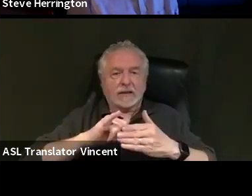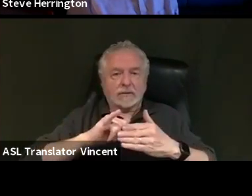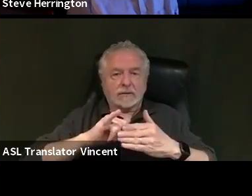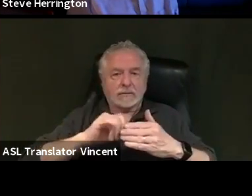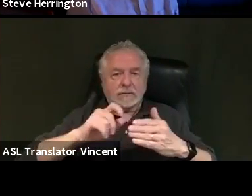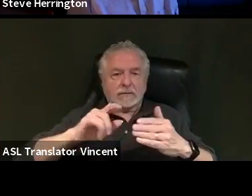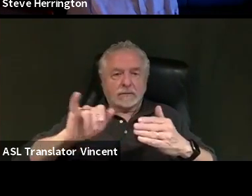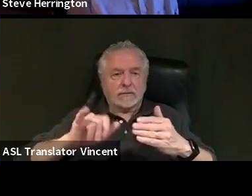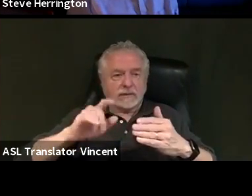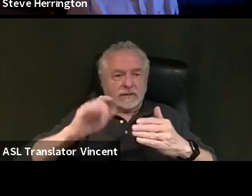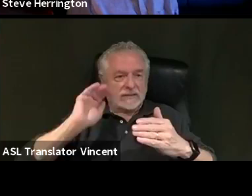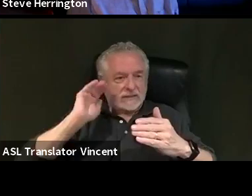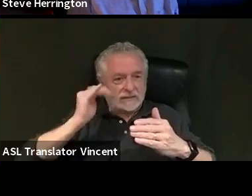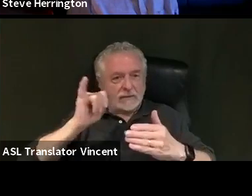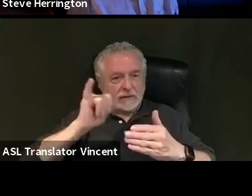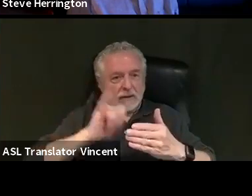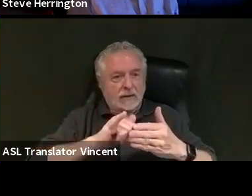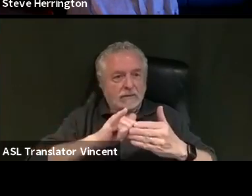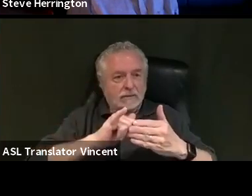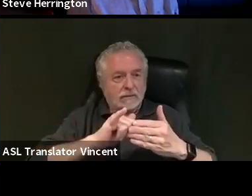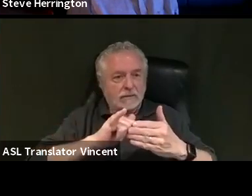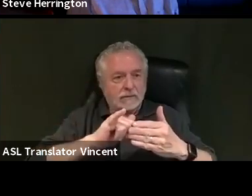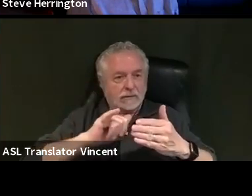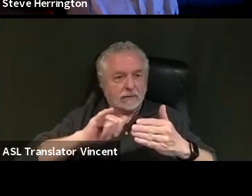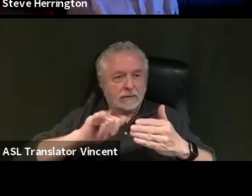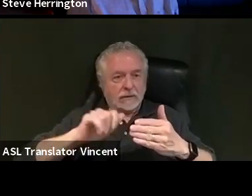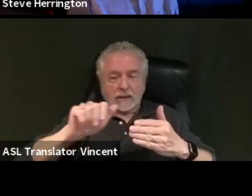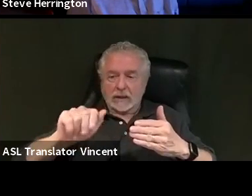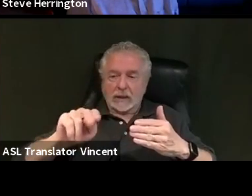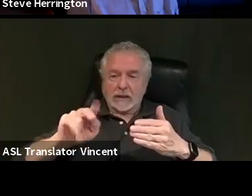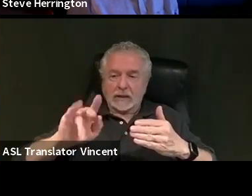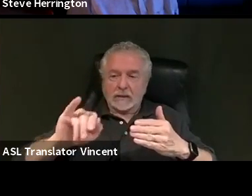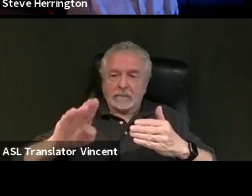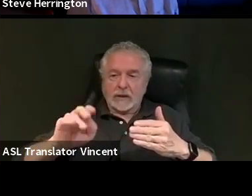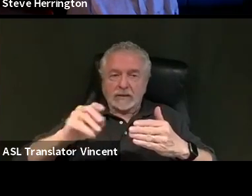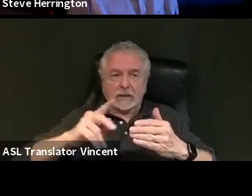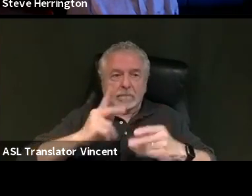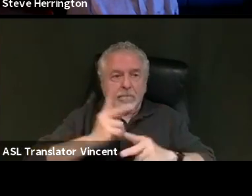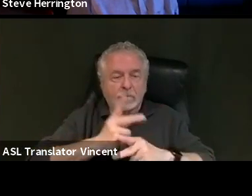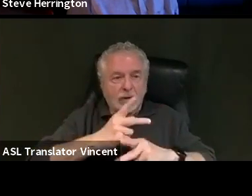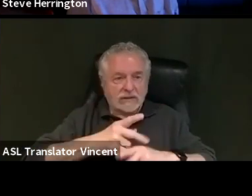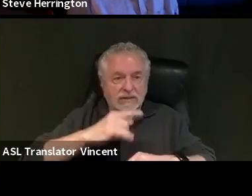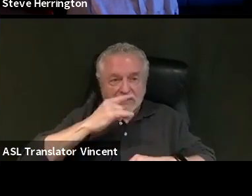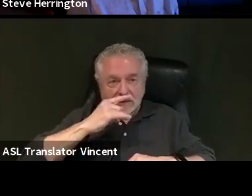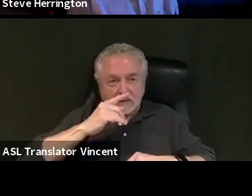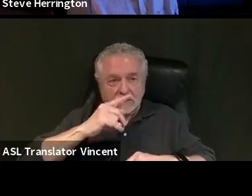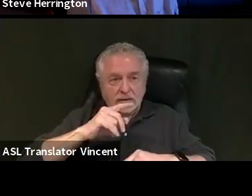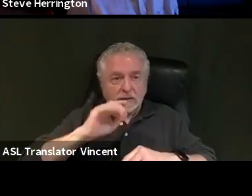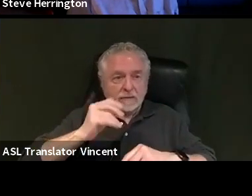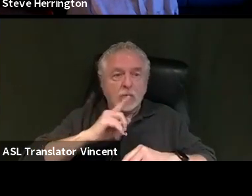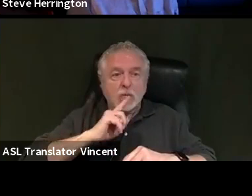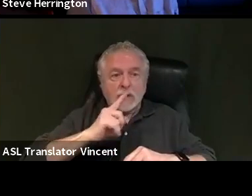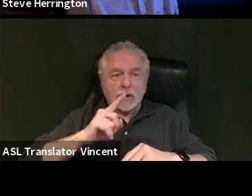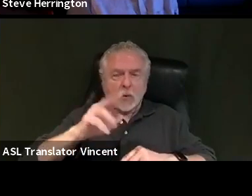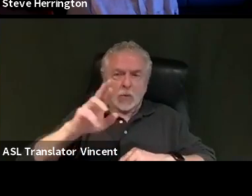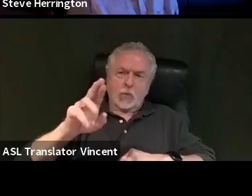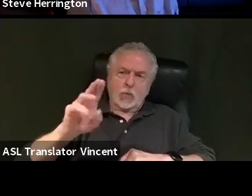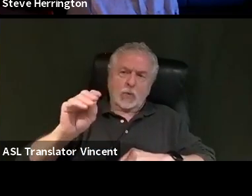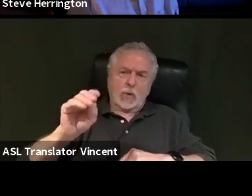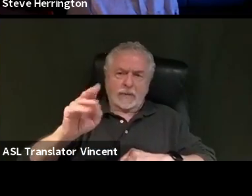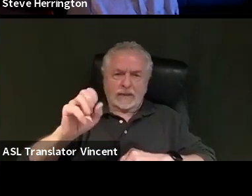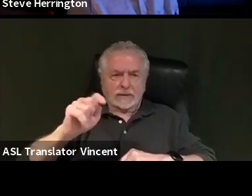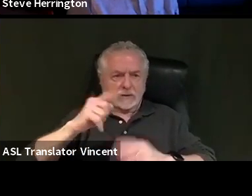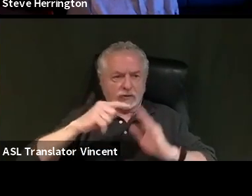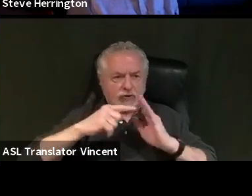also it seems that the antibodies that are produced, especially in adolescents, seems to be quite robust. In fact, the